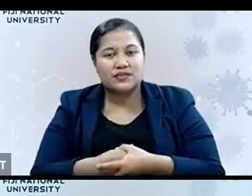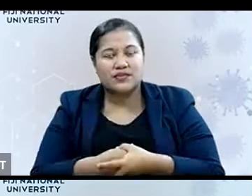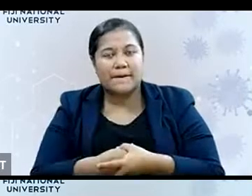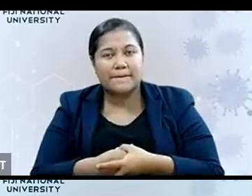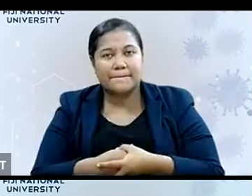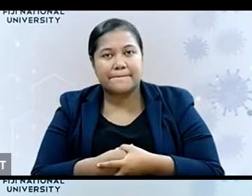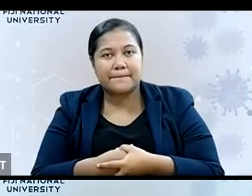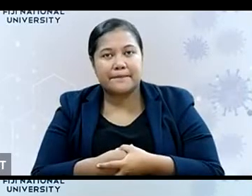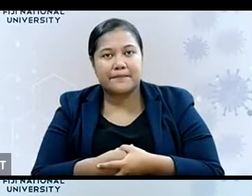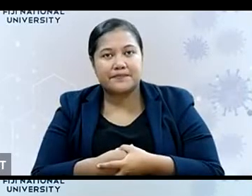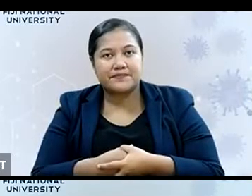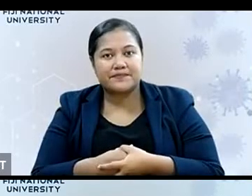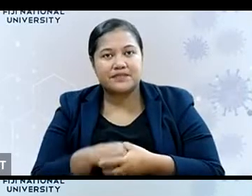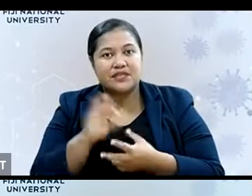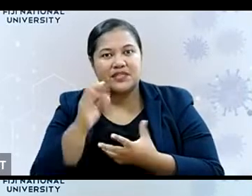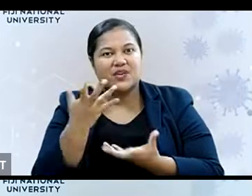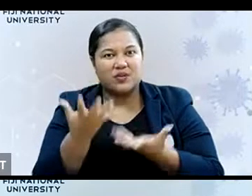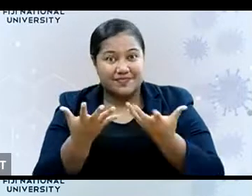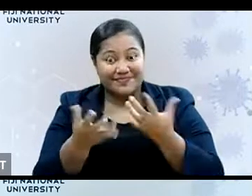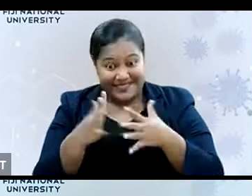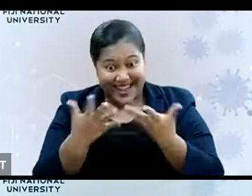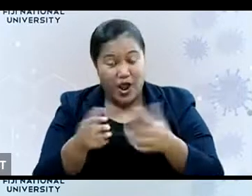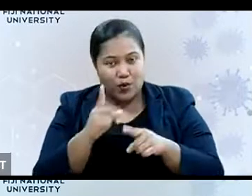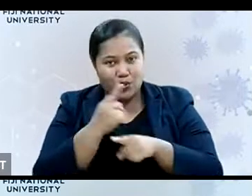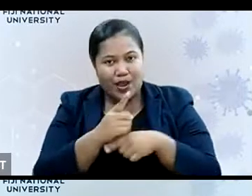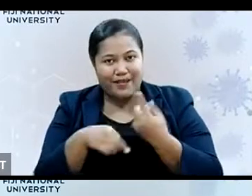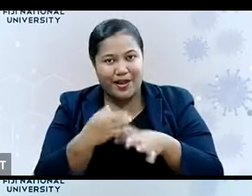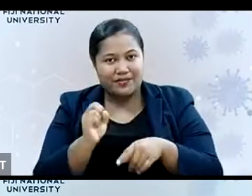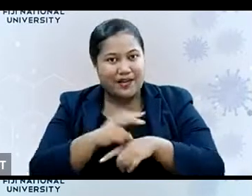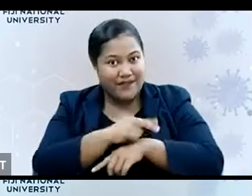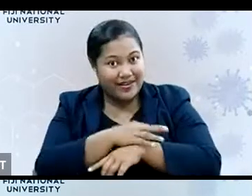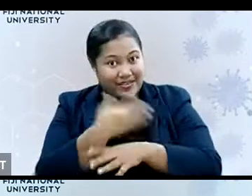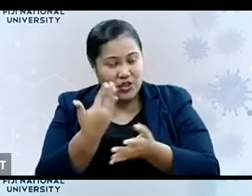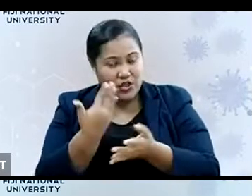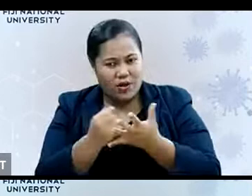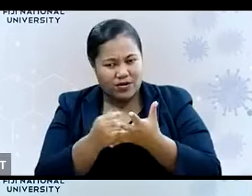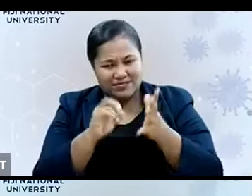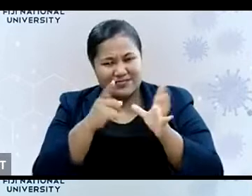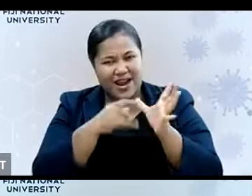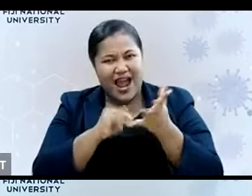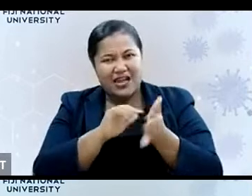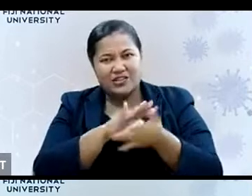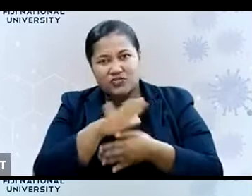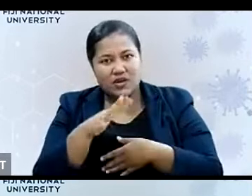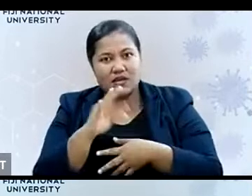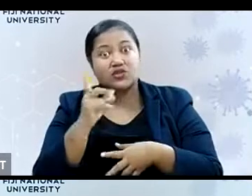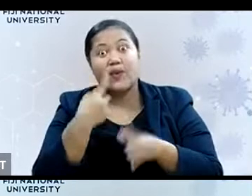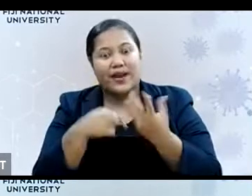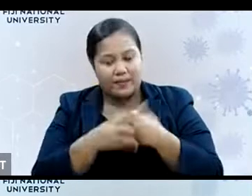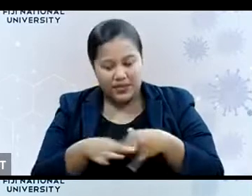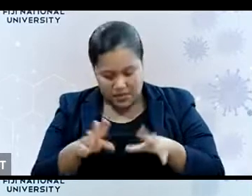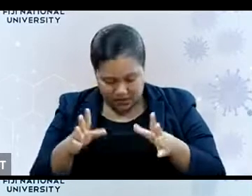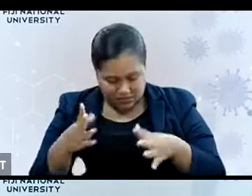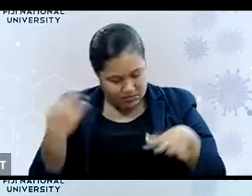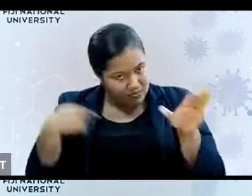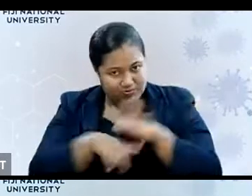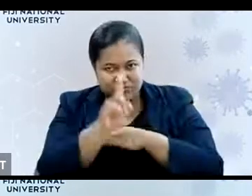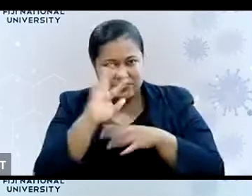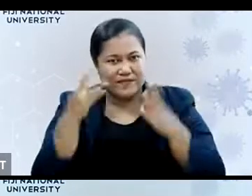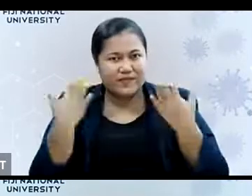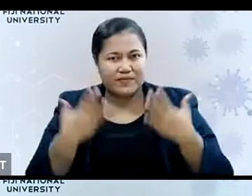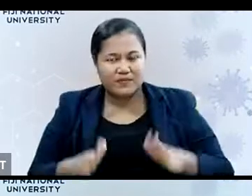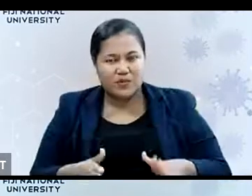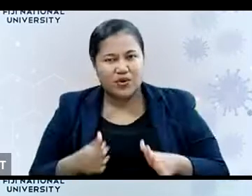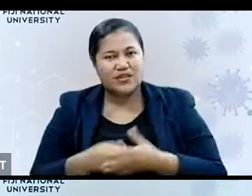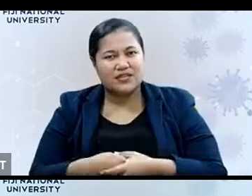and the virus, in the case of the AstraZeneca adenovirus vaccine, they disappear from the body. So they're not retained, and